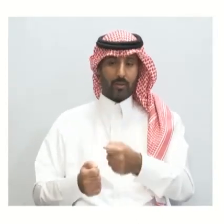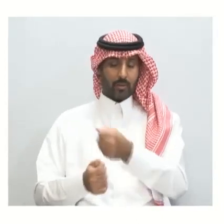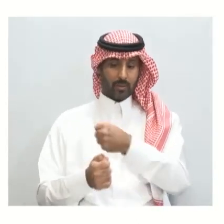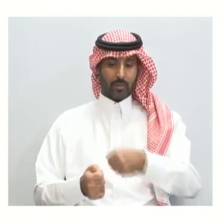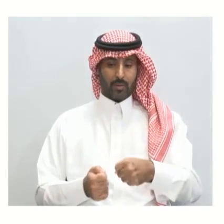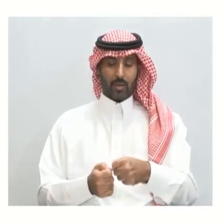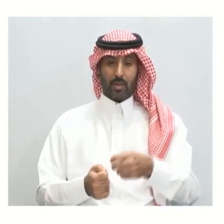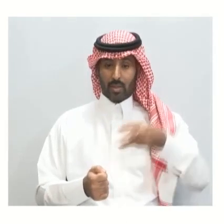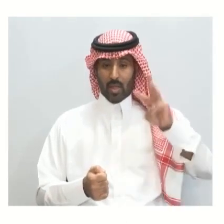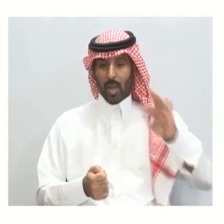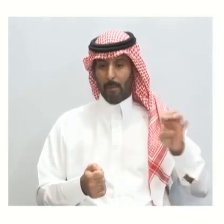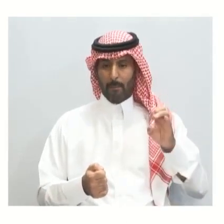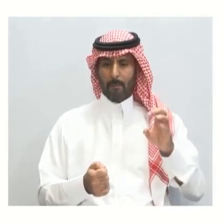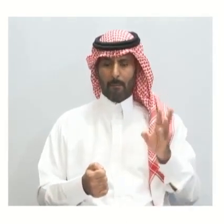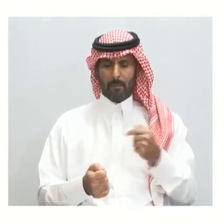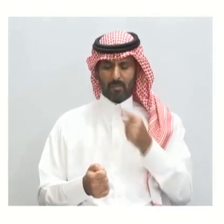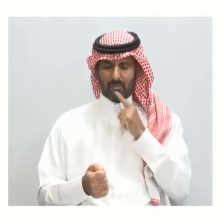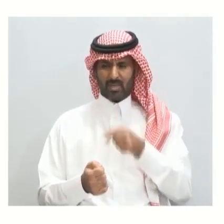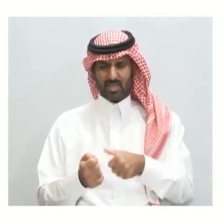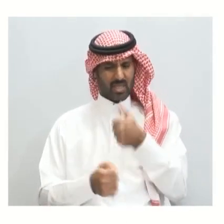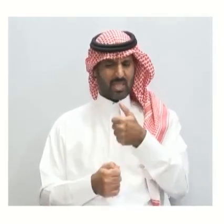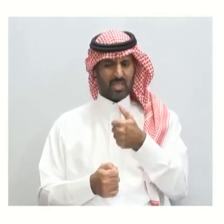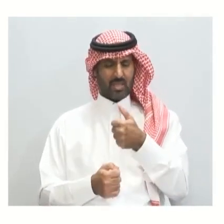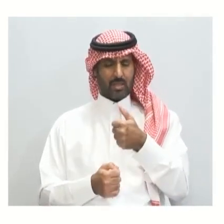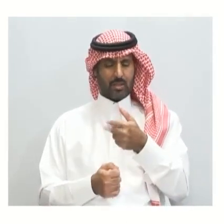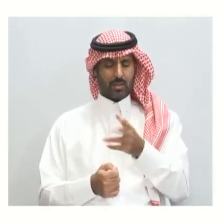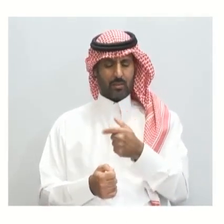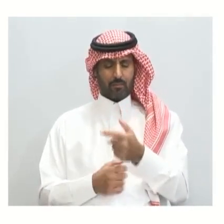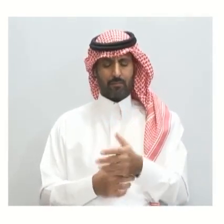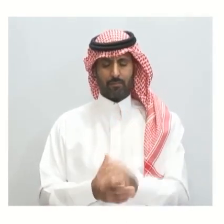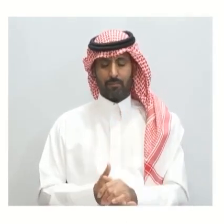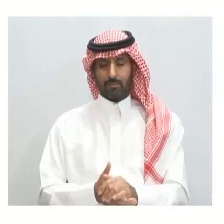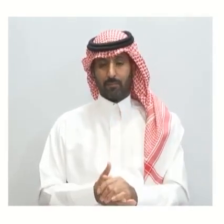The company hasn't been very successful recently.